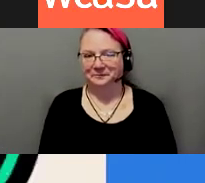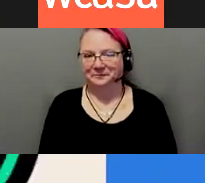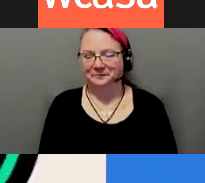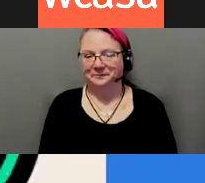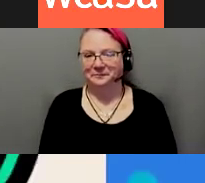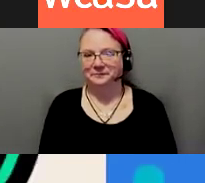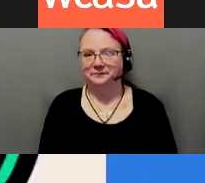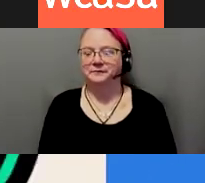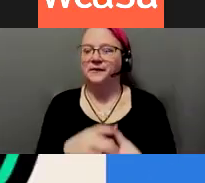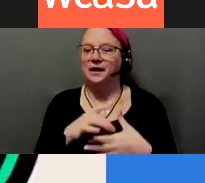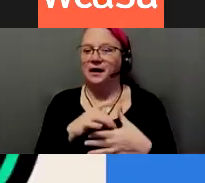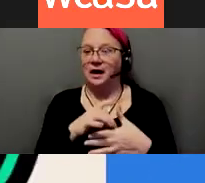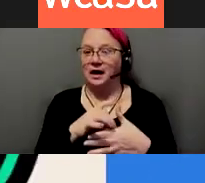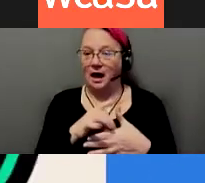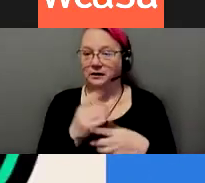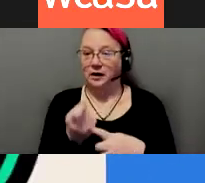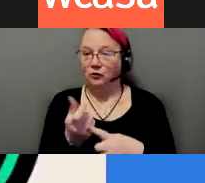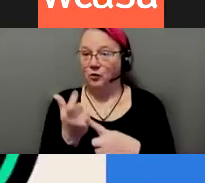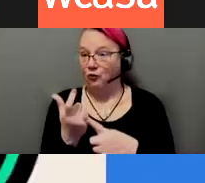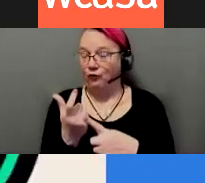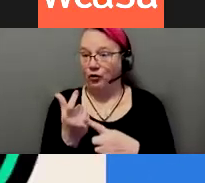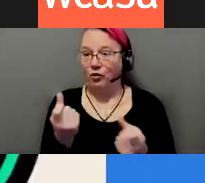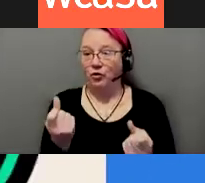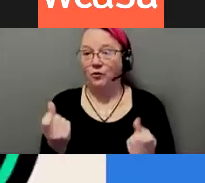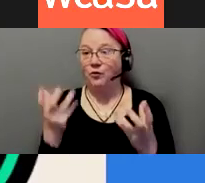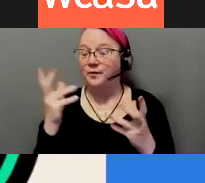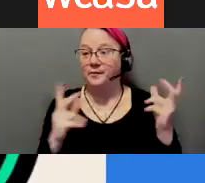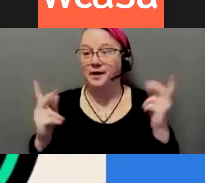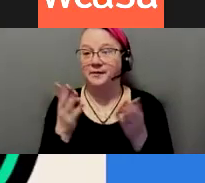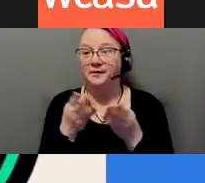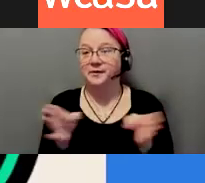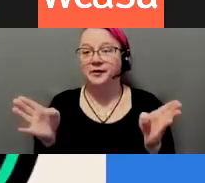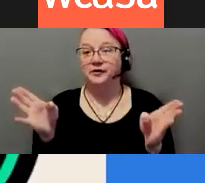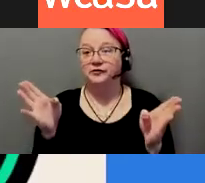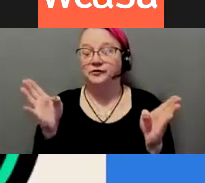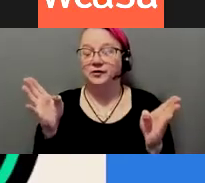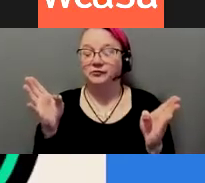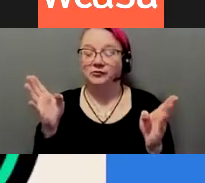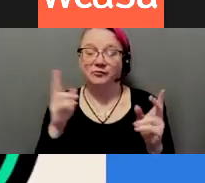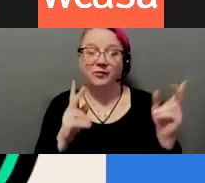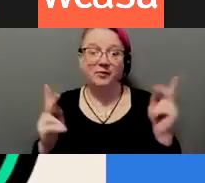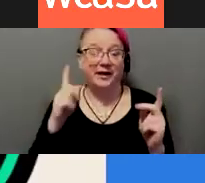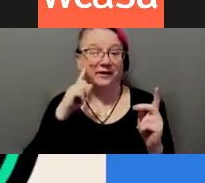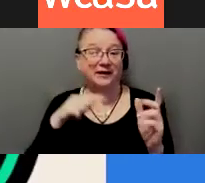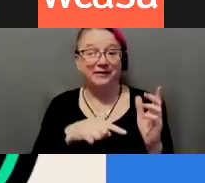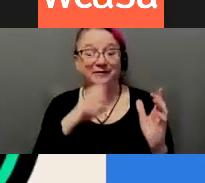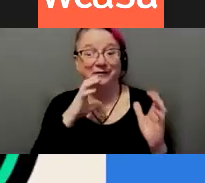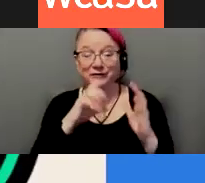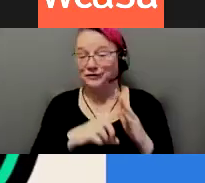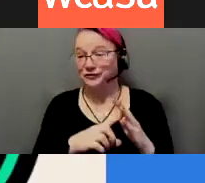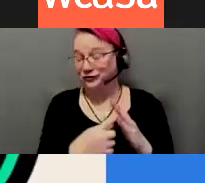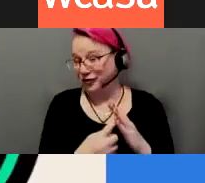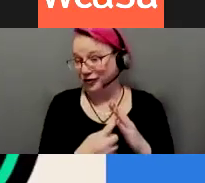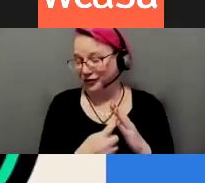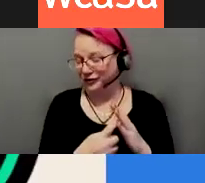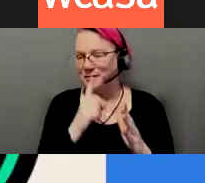So content removal, where many folks, I think, in the general public think that this conversation starts. Next, we're going to really